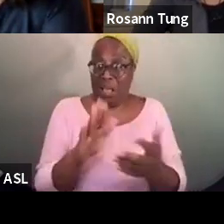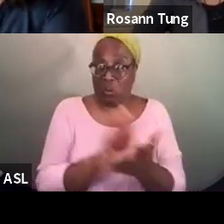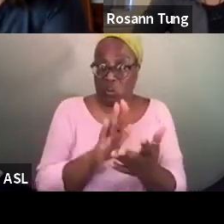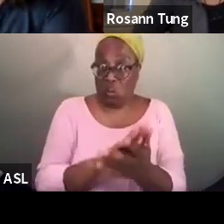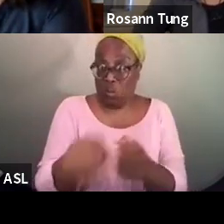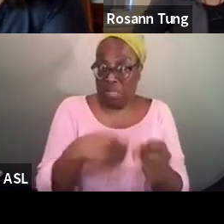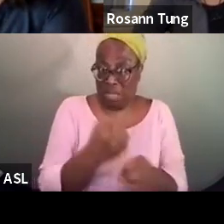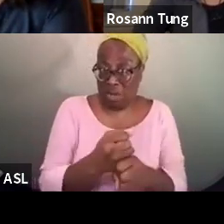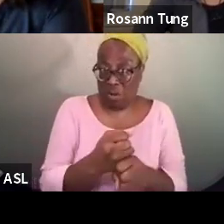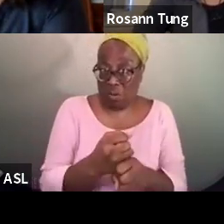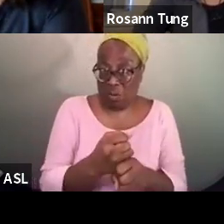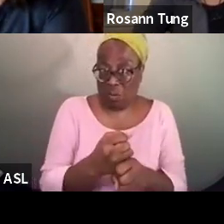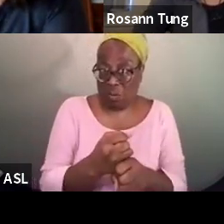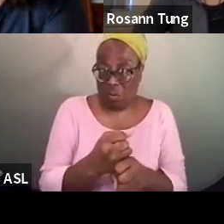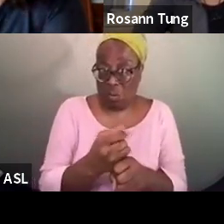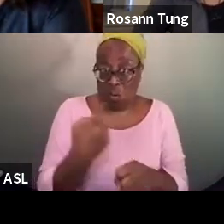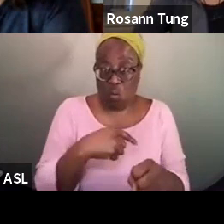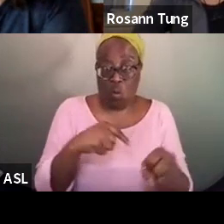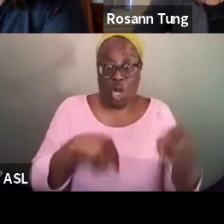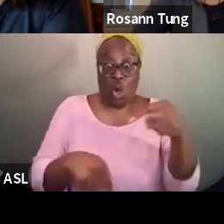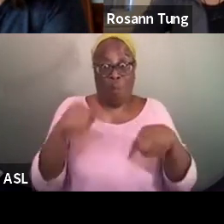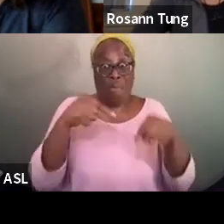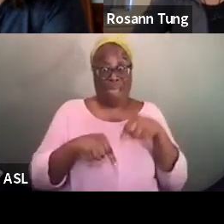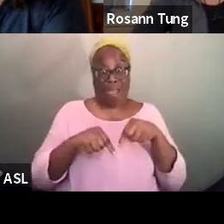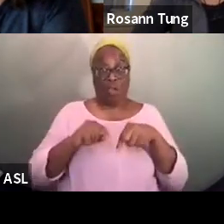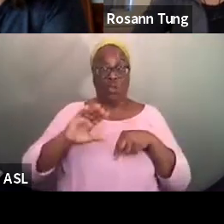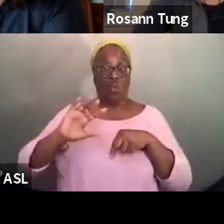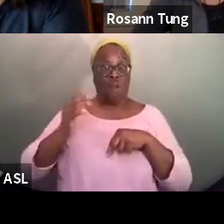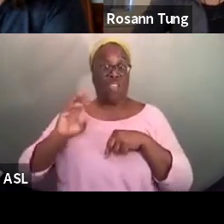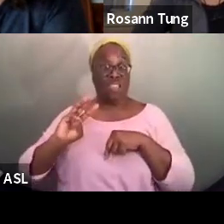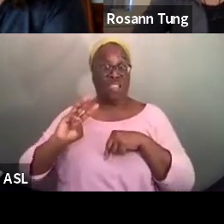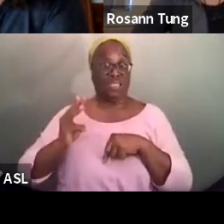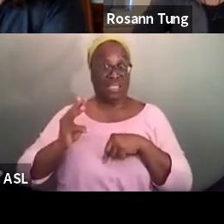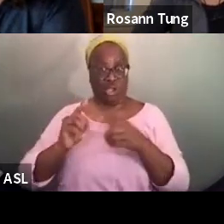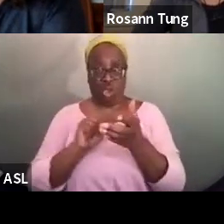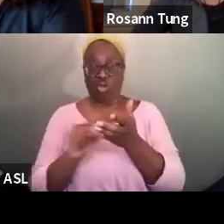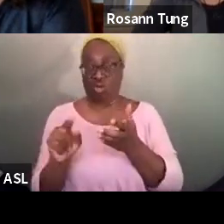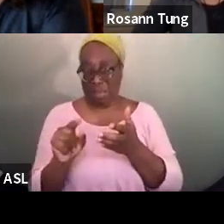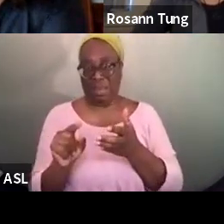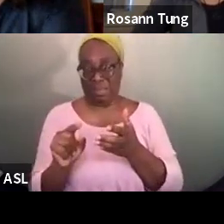to a 5th and 6th grade arrangement with math and language arts,